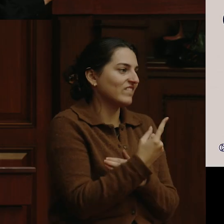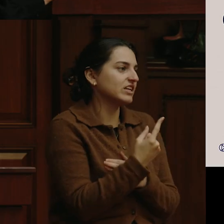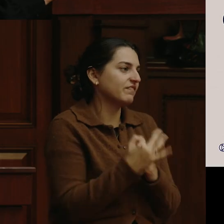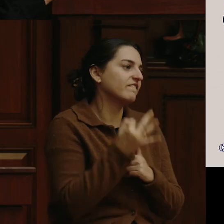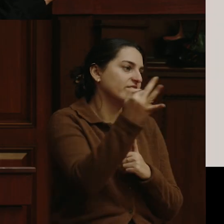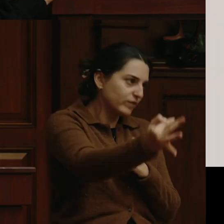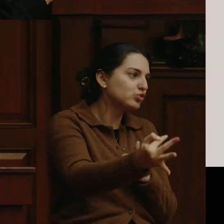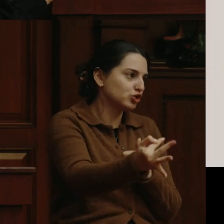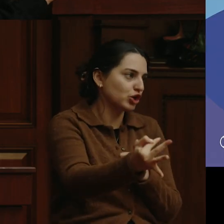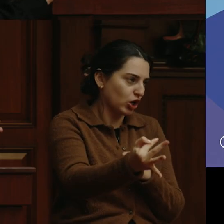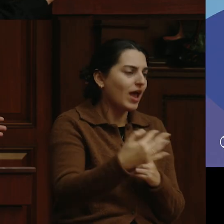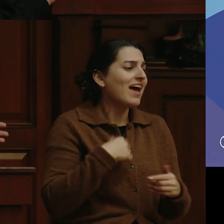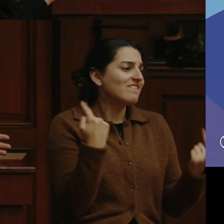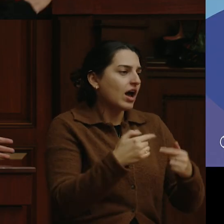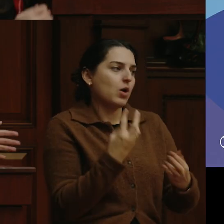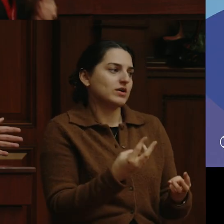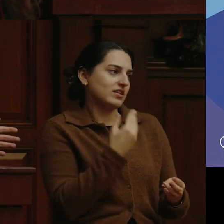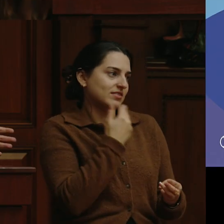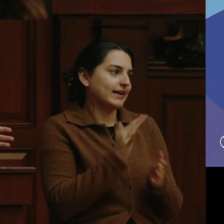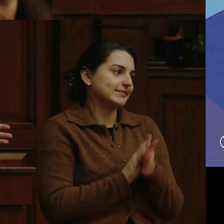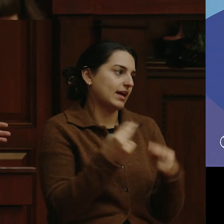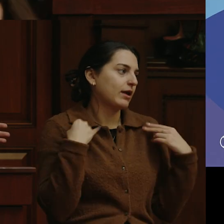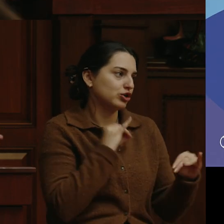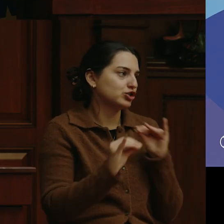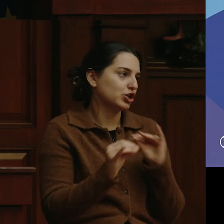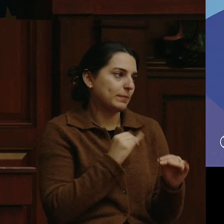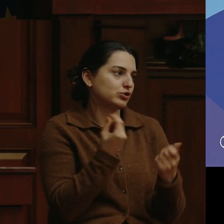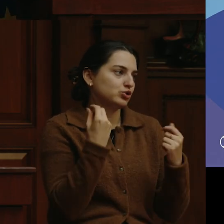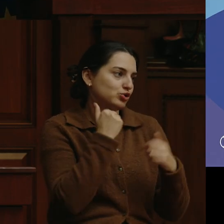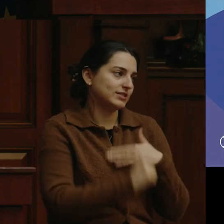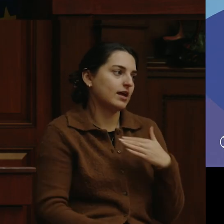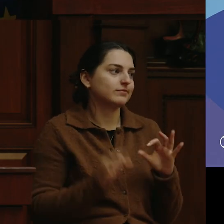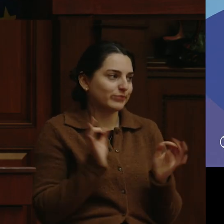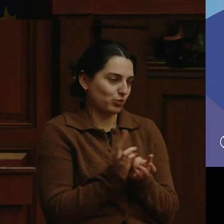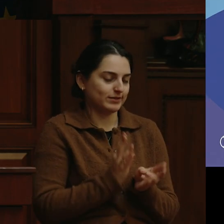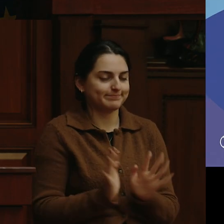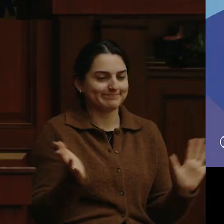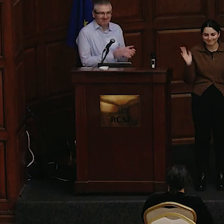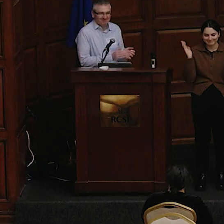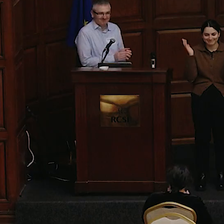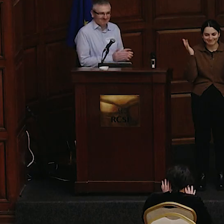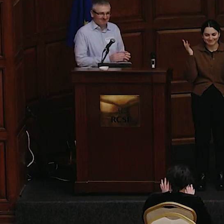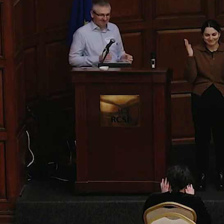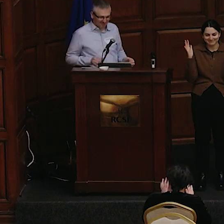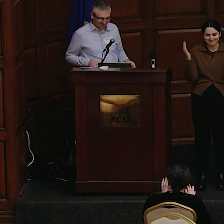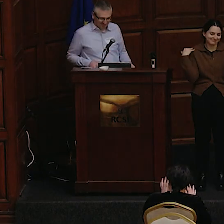in the future. And finally, I'd really like to thank our sign language interpreters today as well. They did sterling work. Thank you.